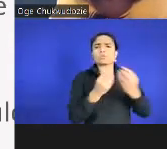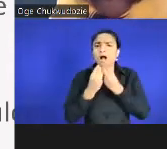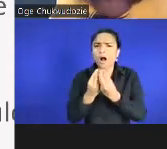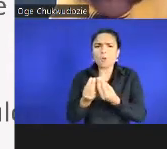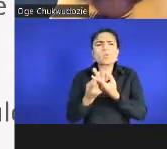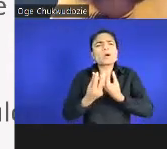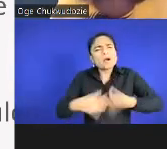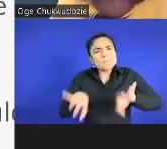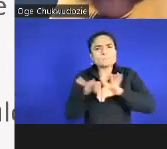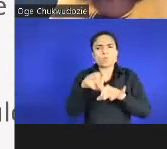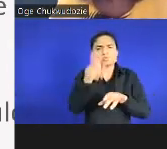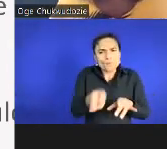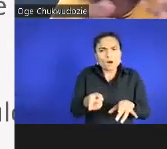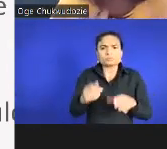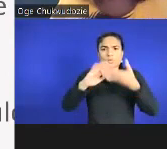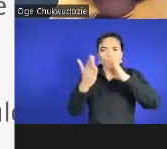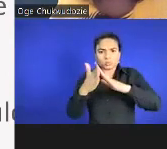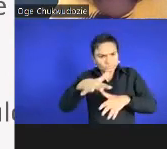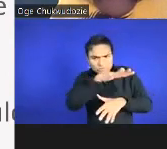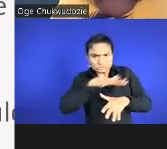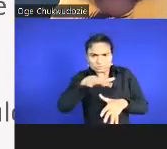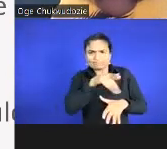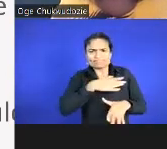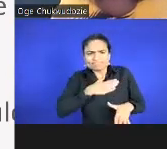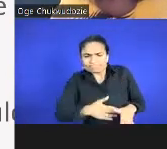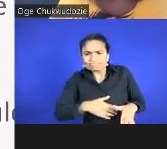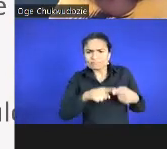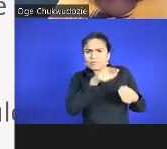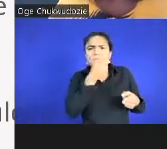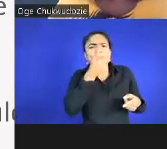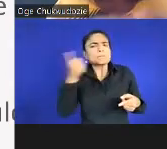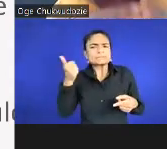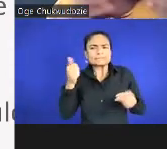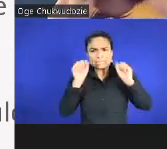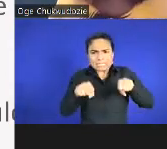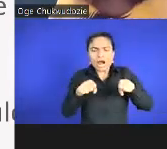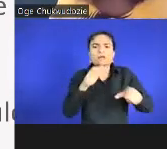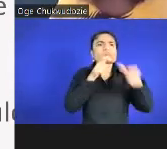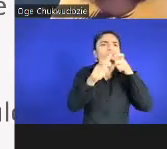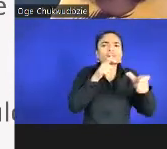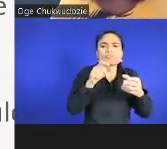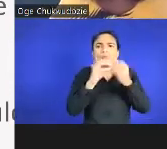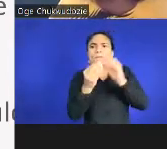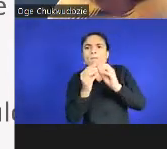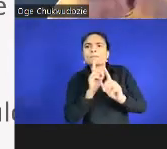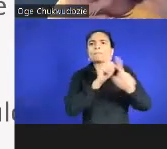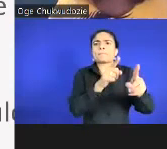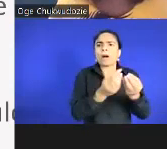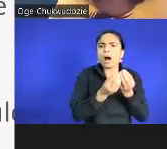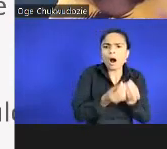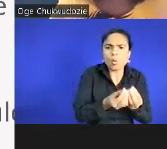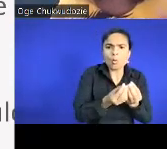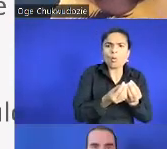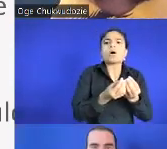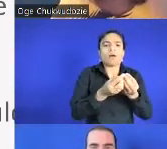prefer best on how to report. And then, of course, you are looking at us also the languages, the